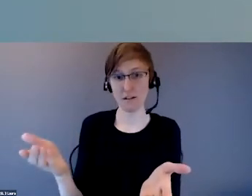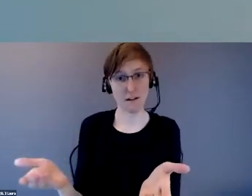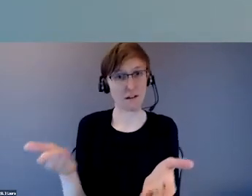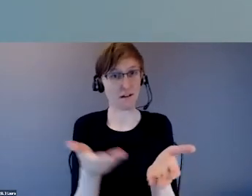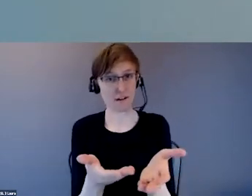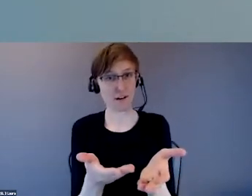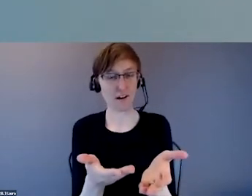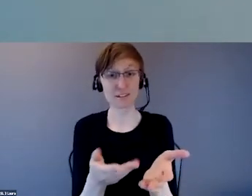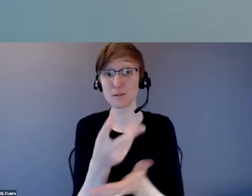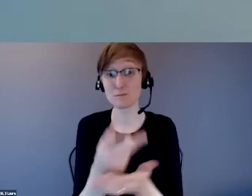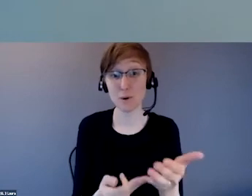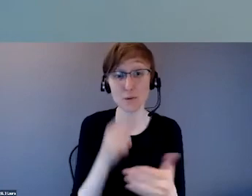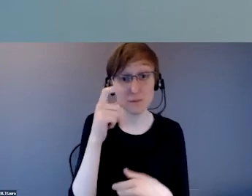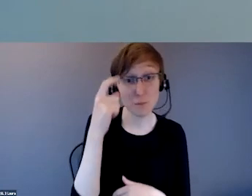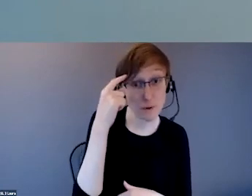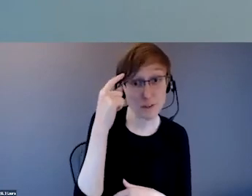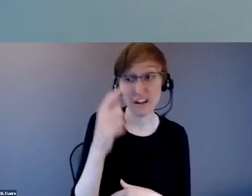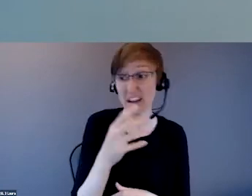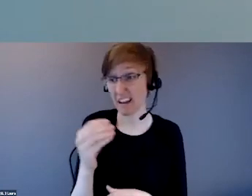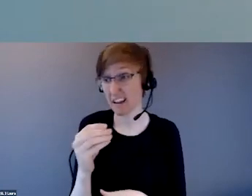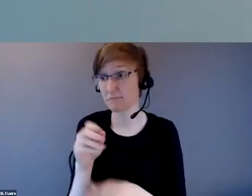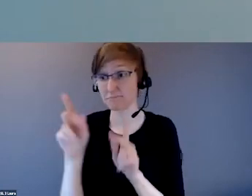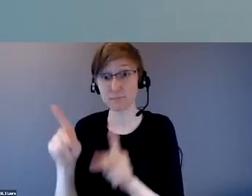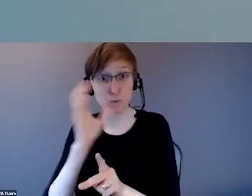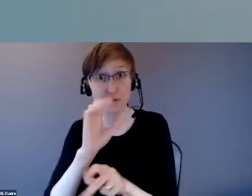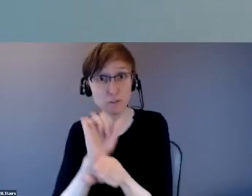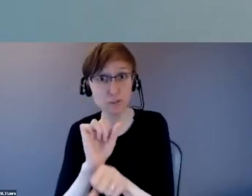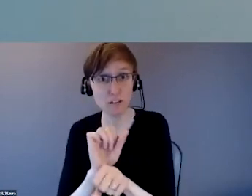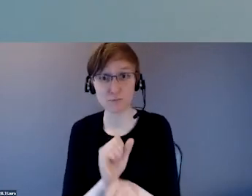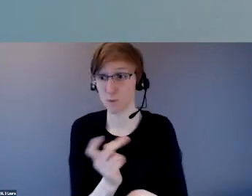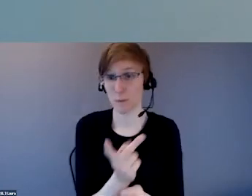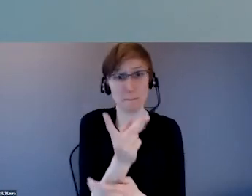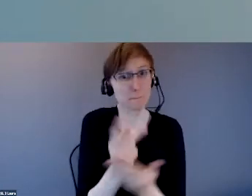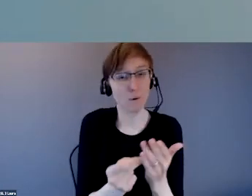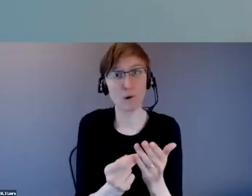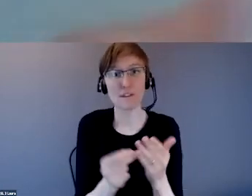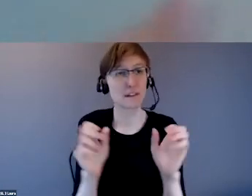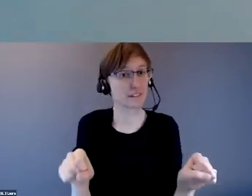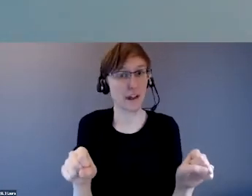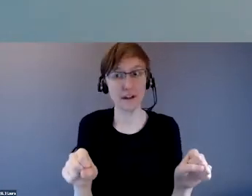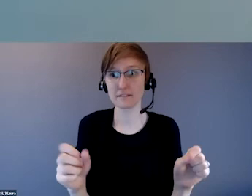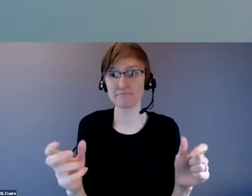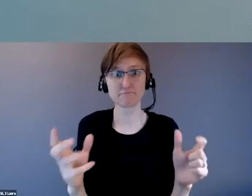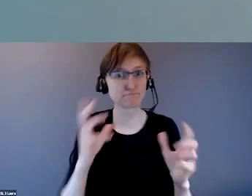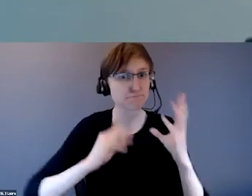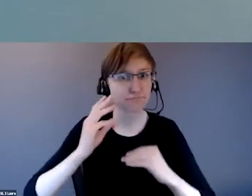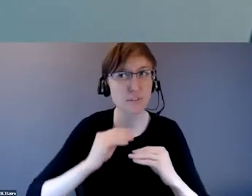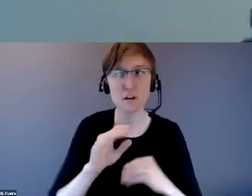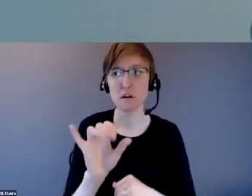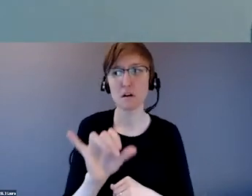the job seeker, to experience real life moments into looking, what could